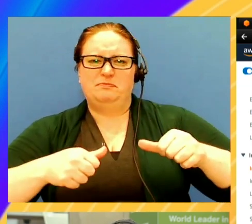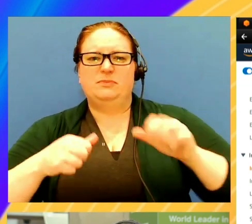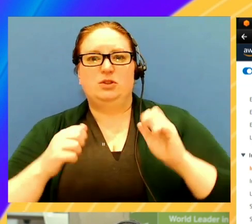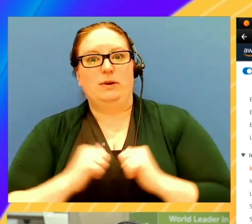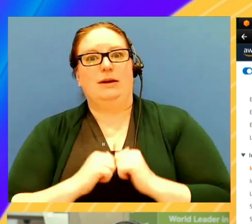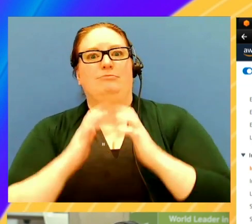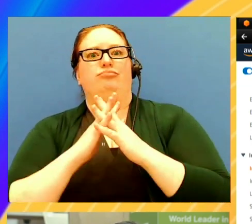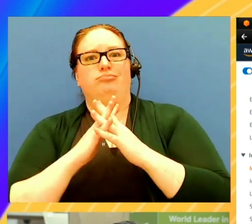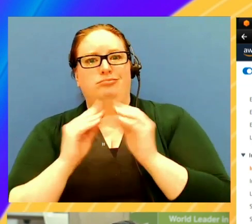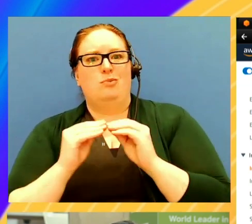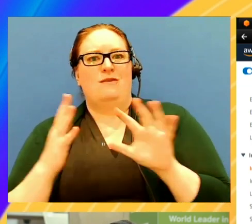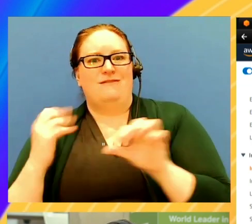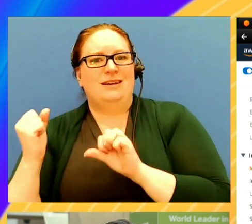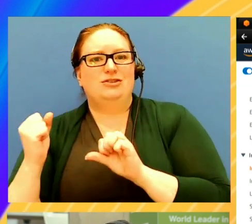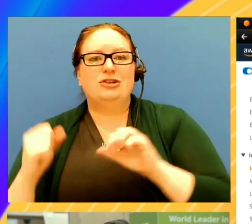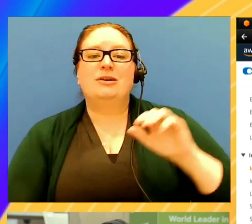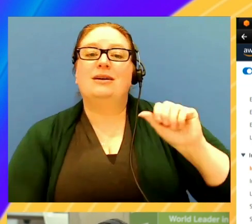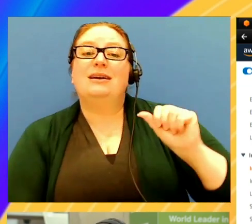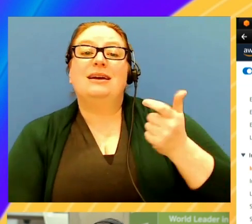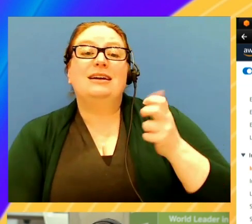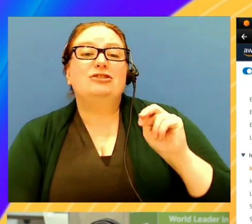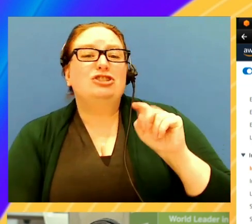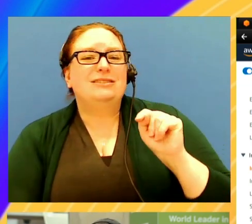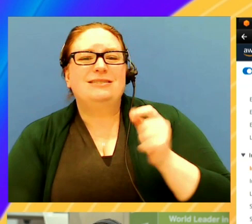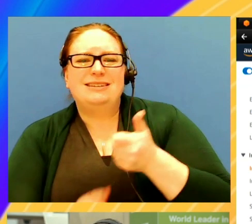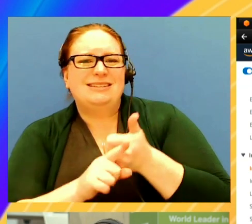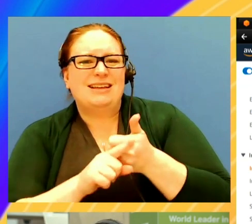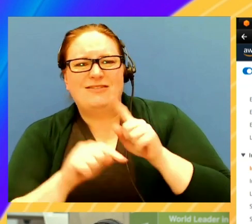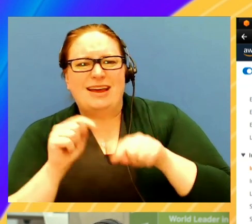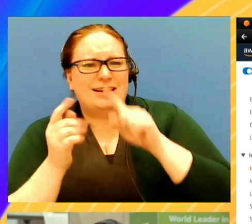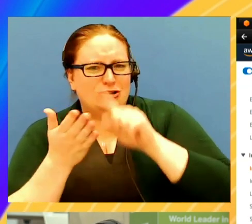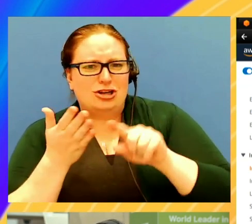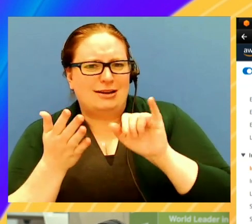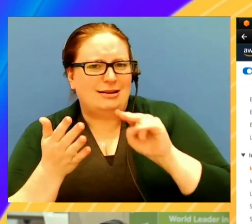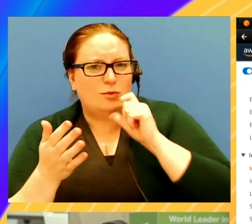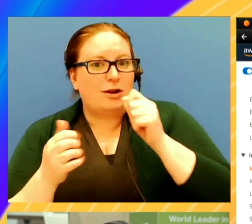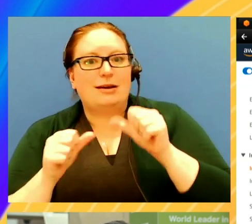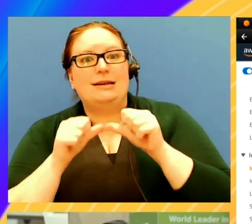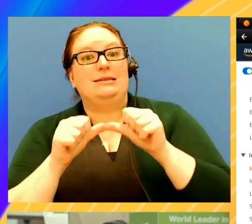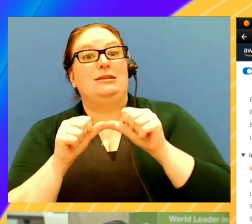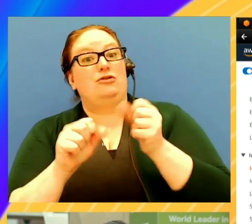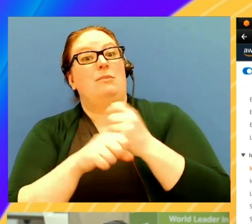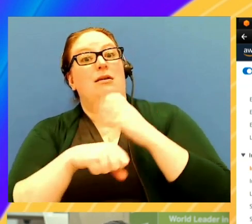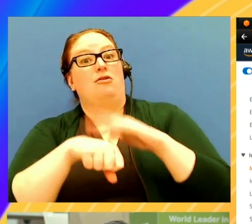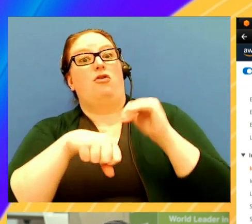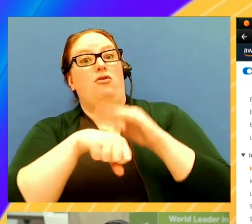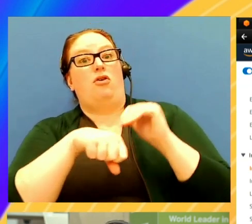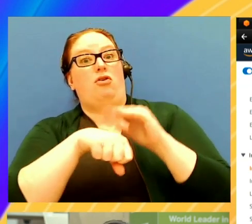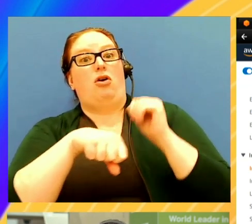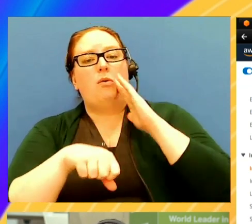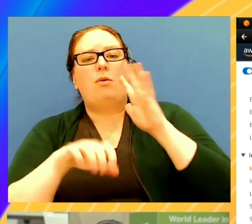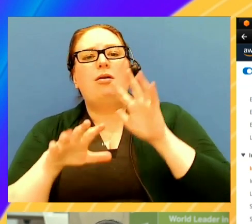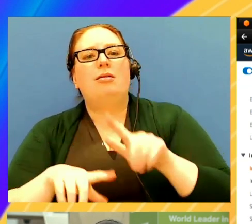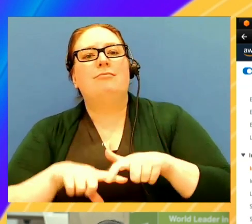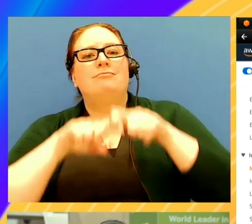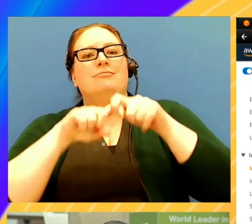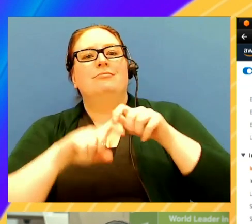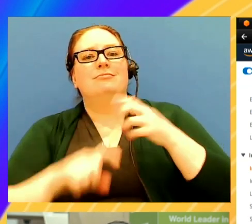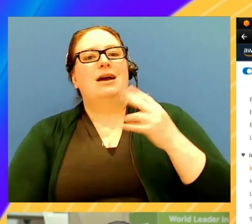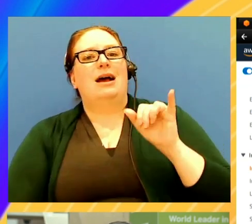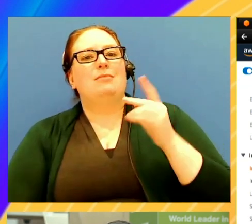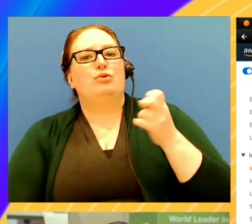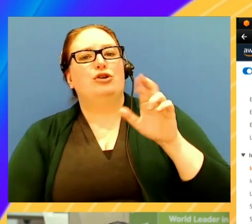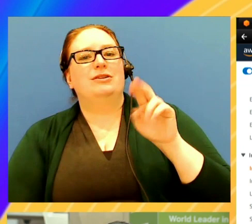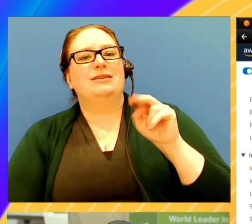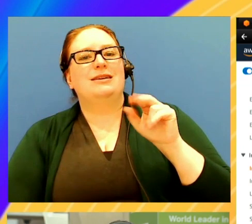faster. Okay. The agent itself, if it's not able to check in, we're not just going to continually make calls. We're going to go into a hibernation state. So eventually we'll see these